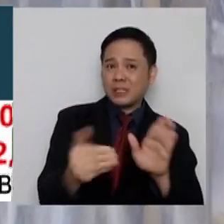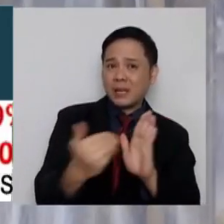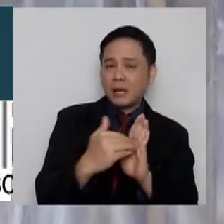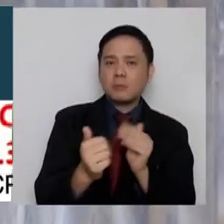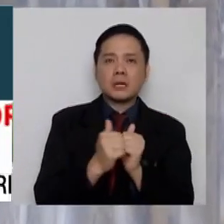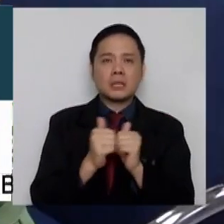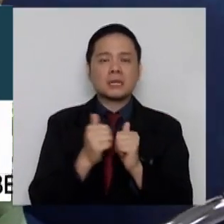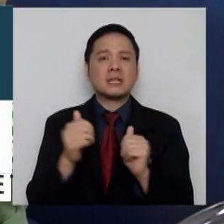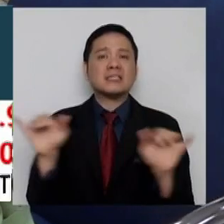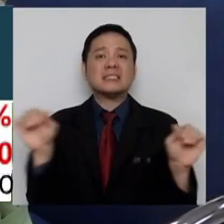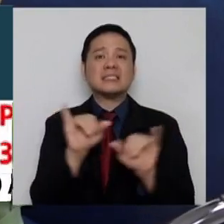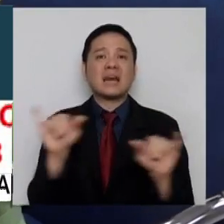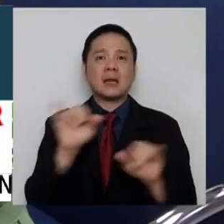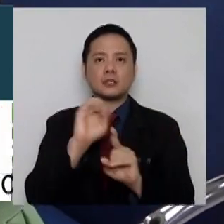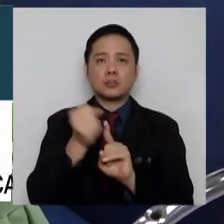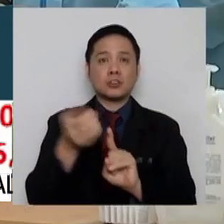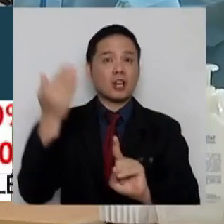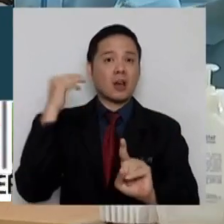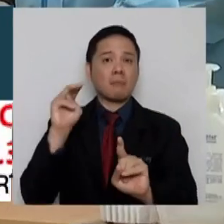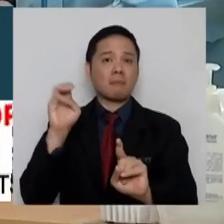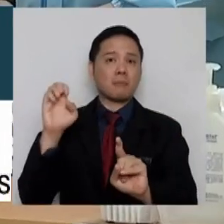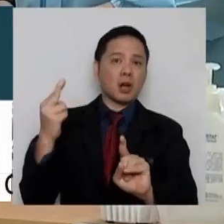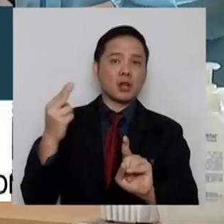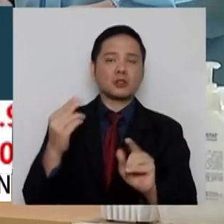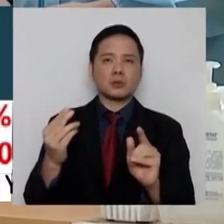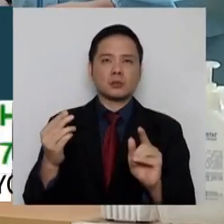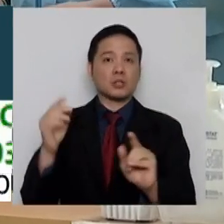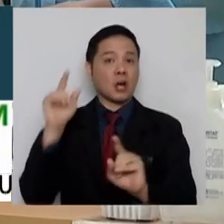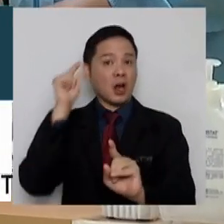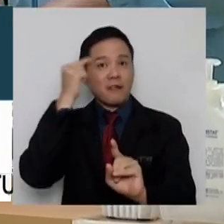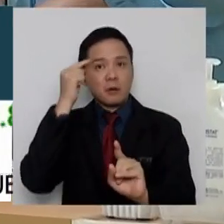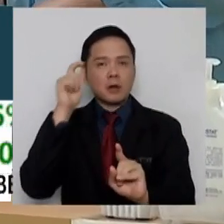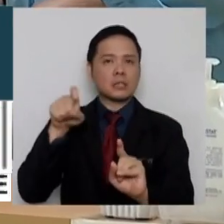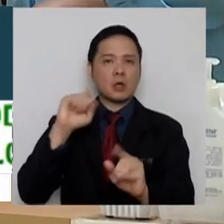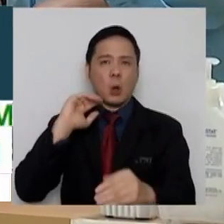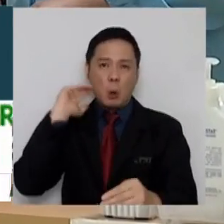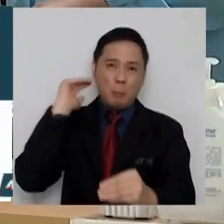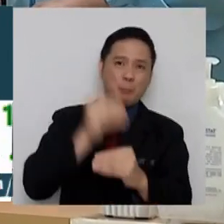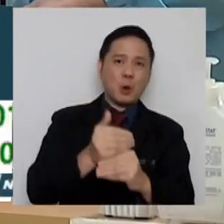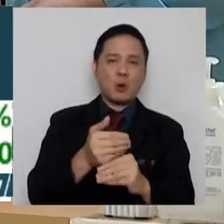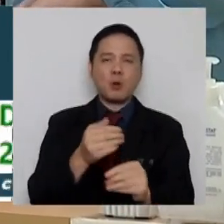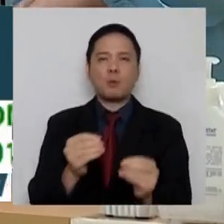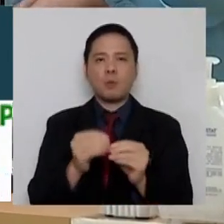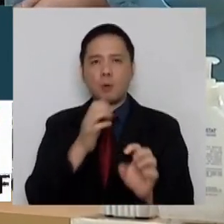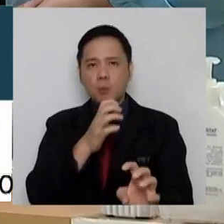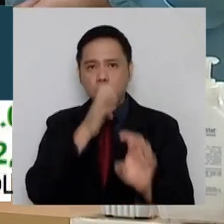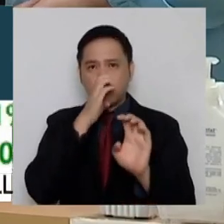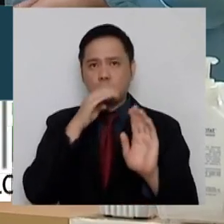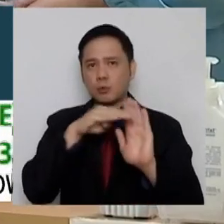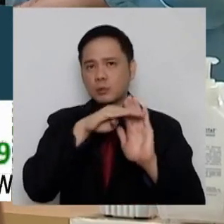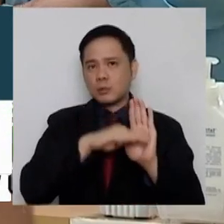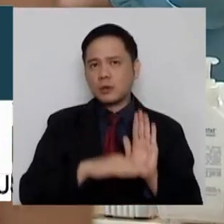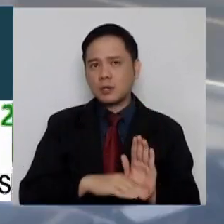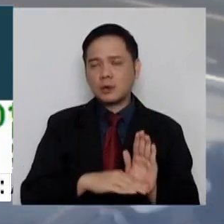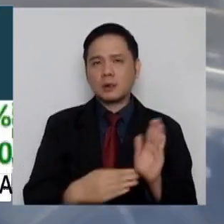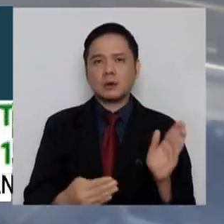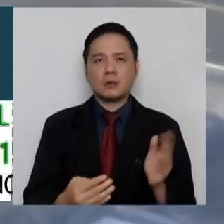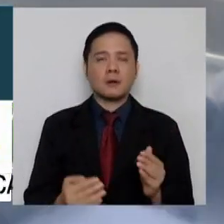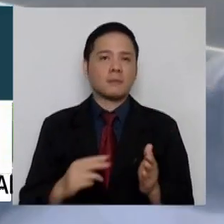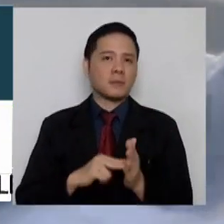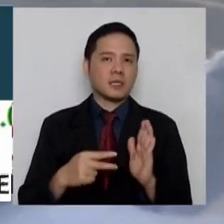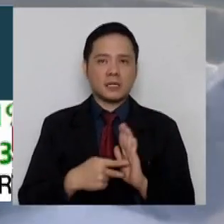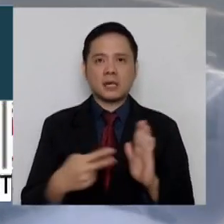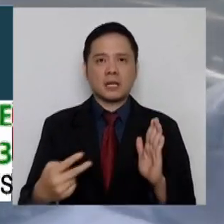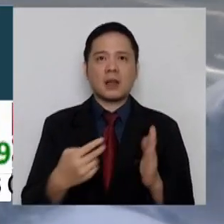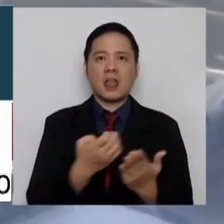March, wherein the government had to impose stricter community quarantine guidelines that would further choke the